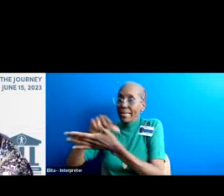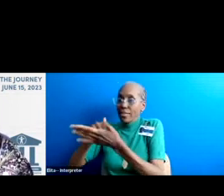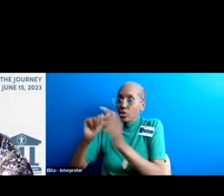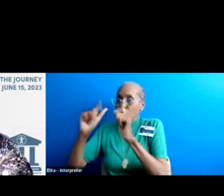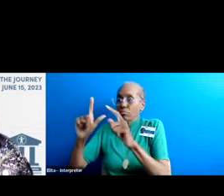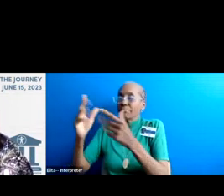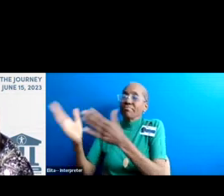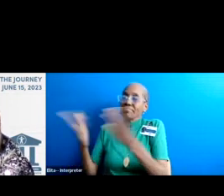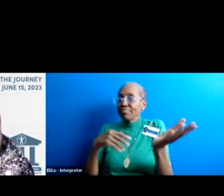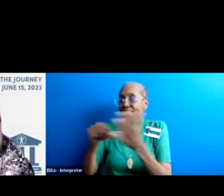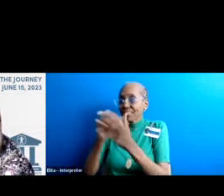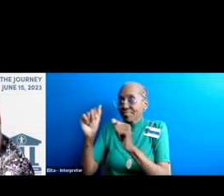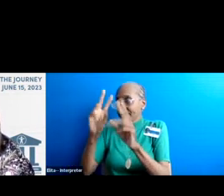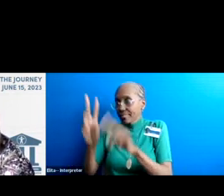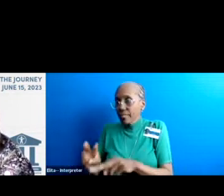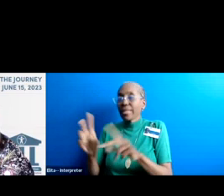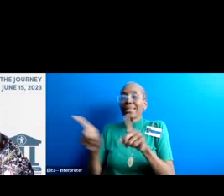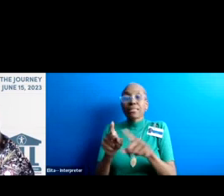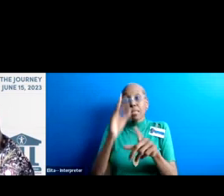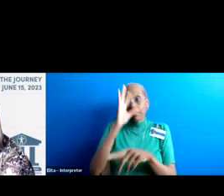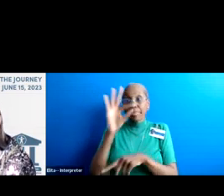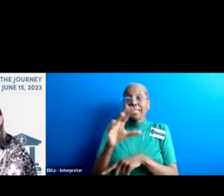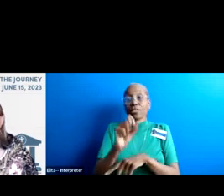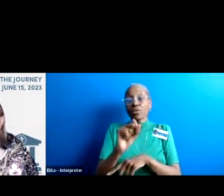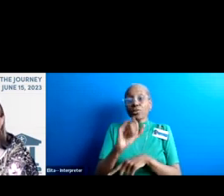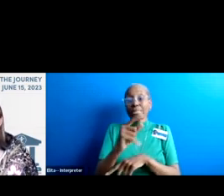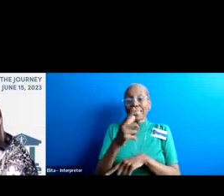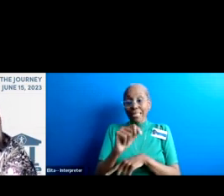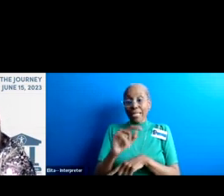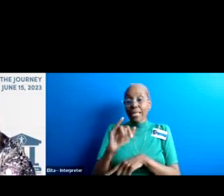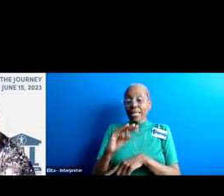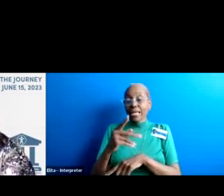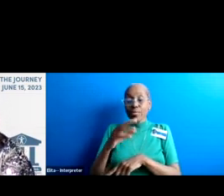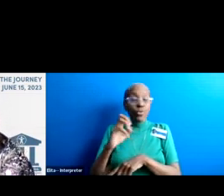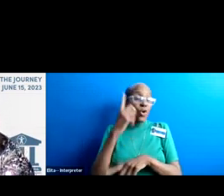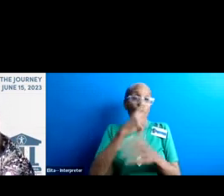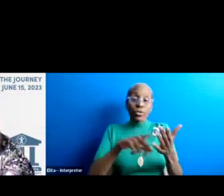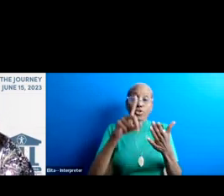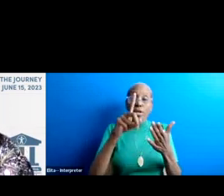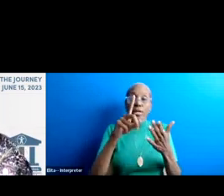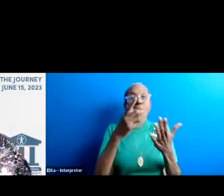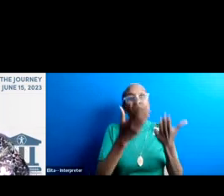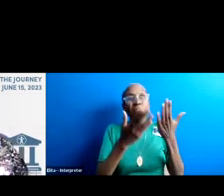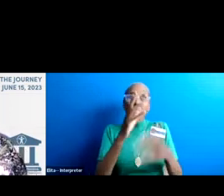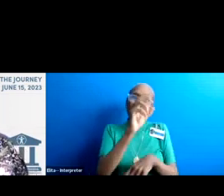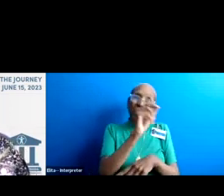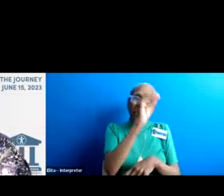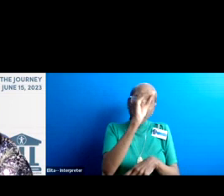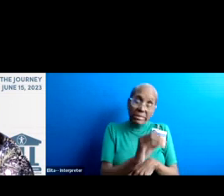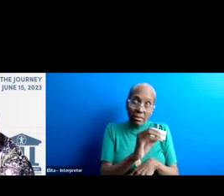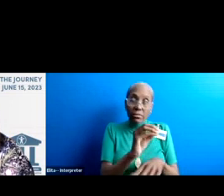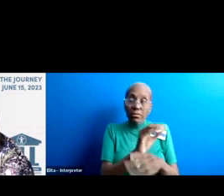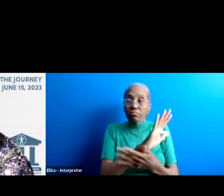page at a time. But same caveat to Siteimprove is that it can only check maybe 30% of